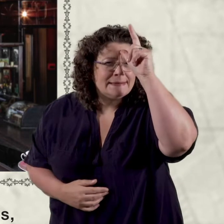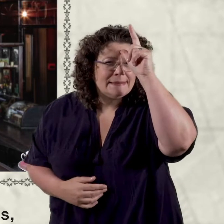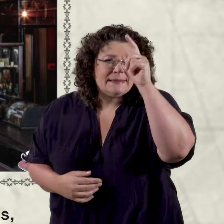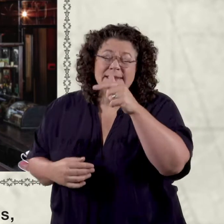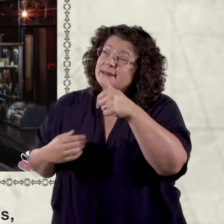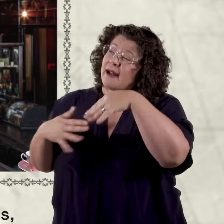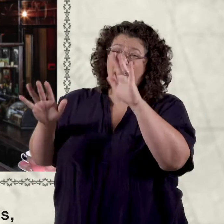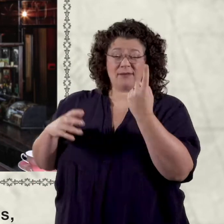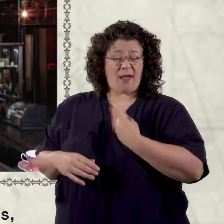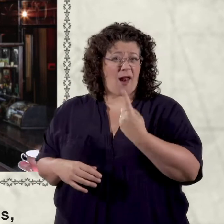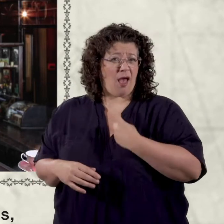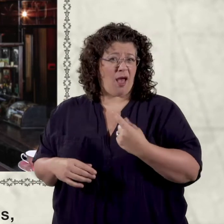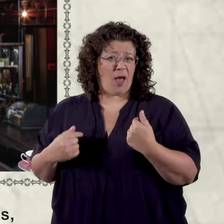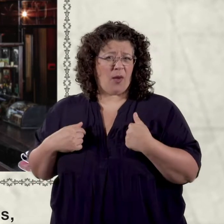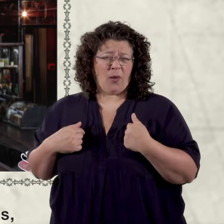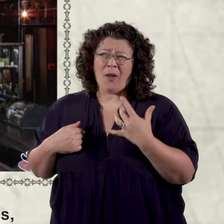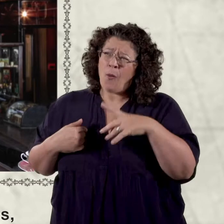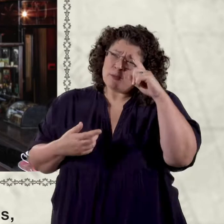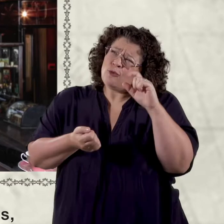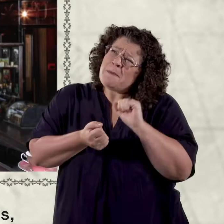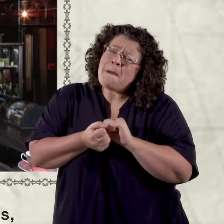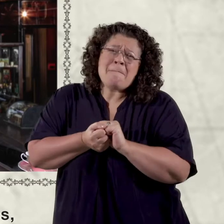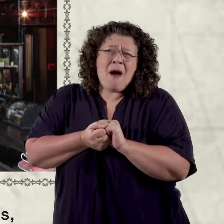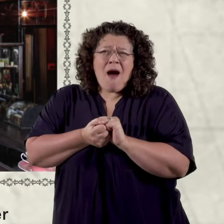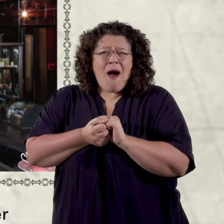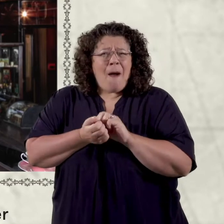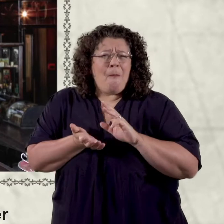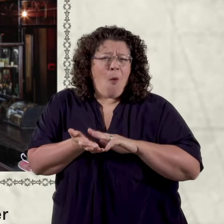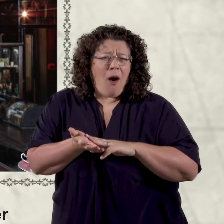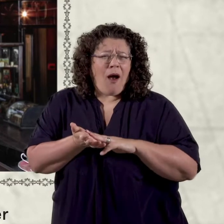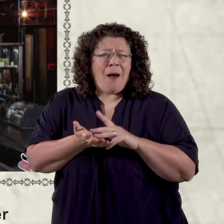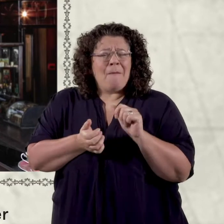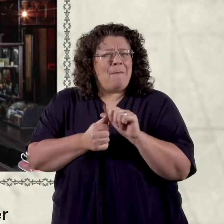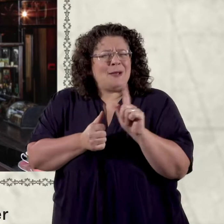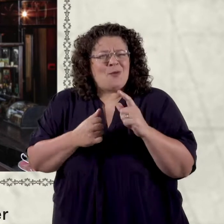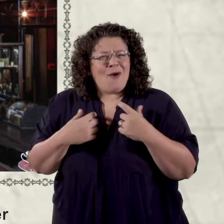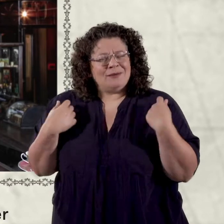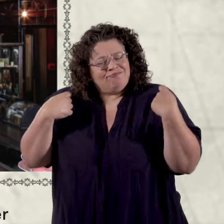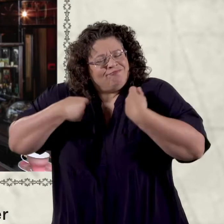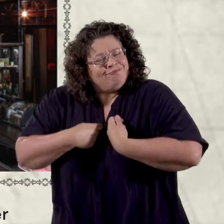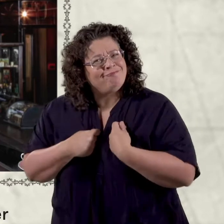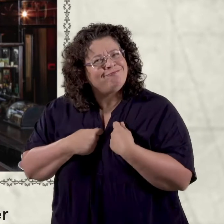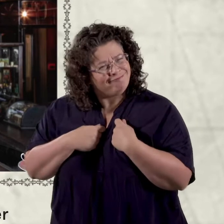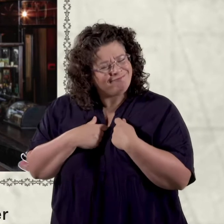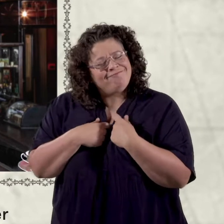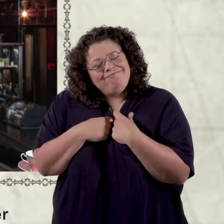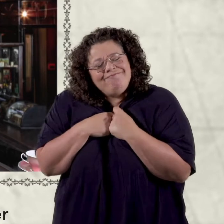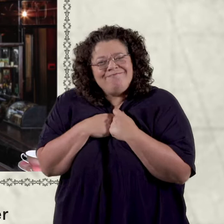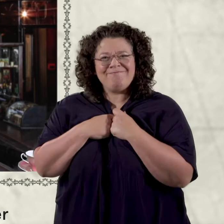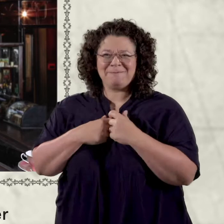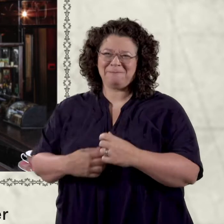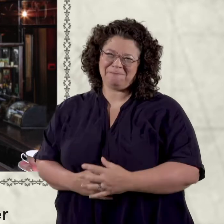yes, and he has left me here all on my own. And then what better way to remember Morgan than to wear